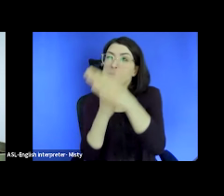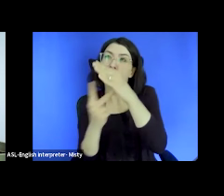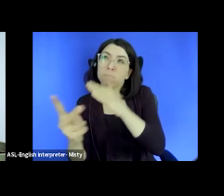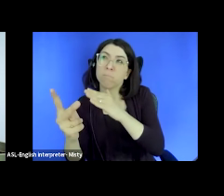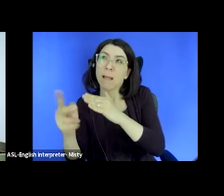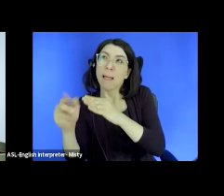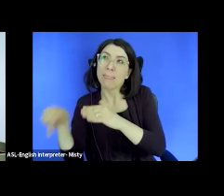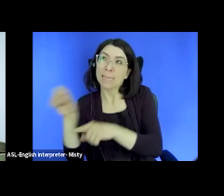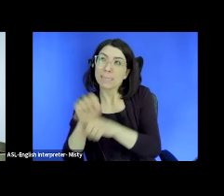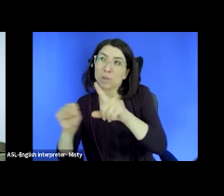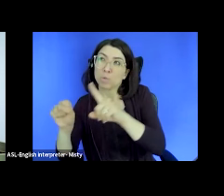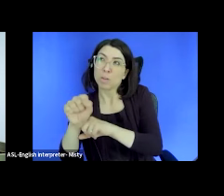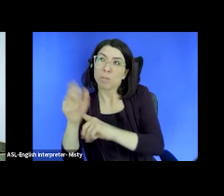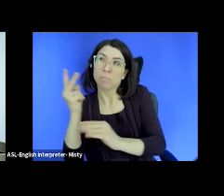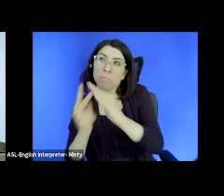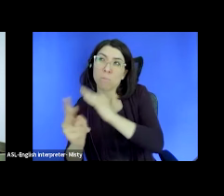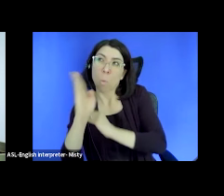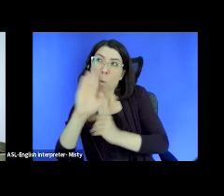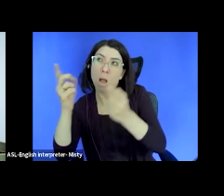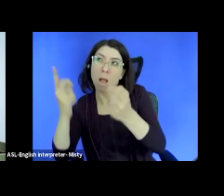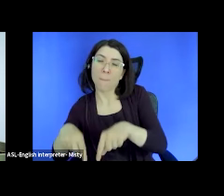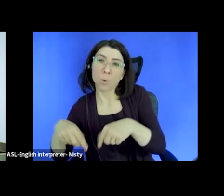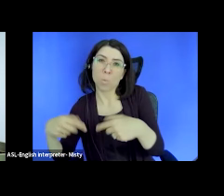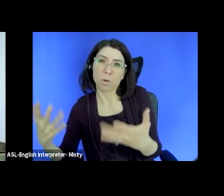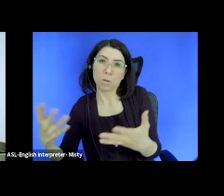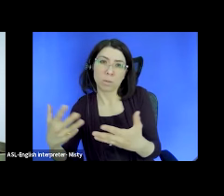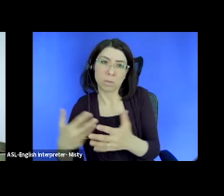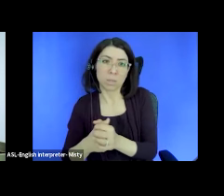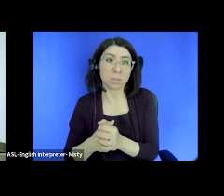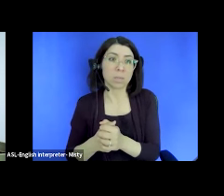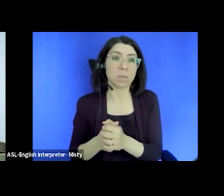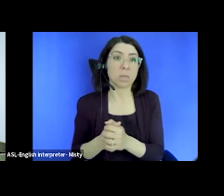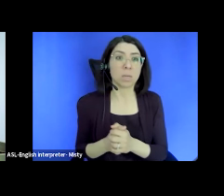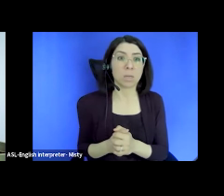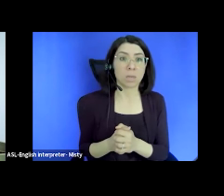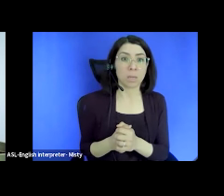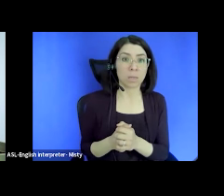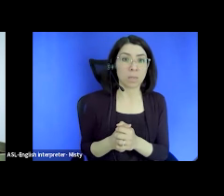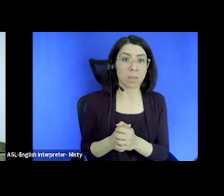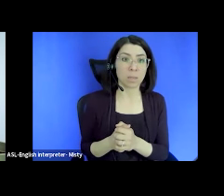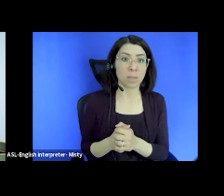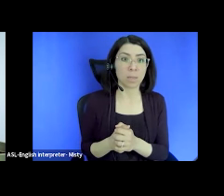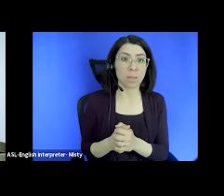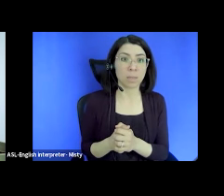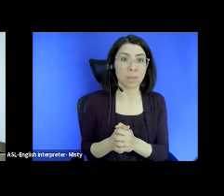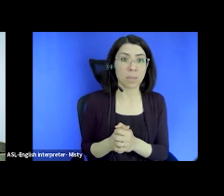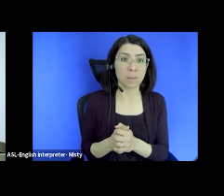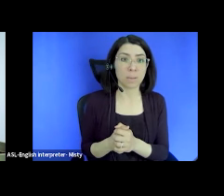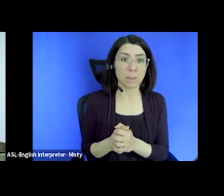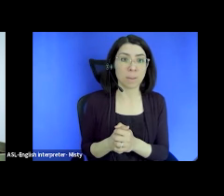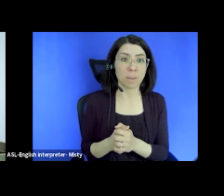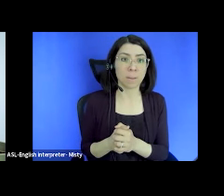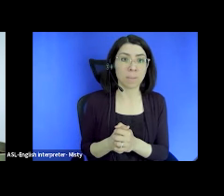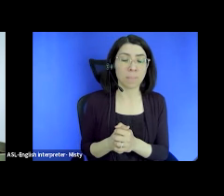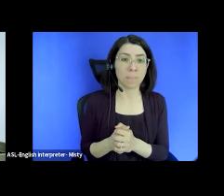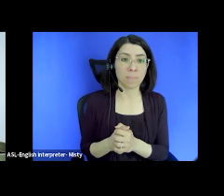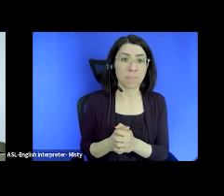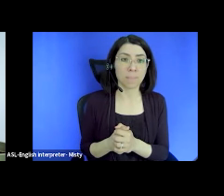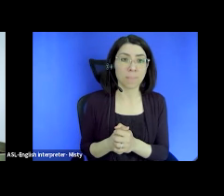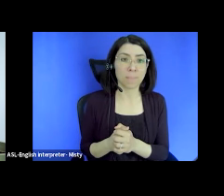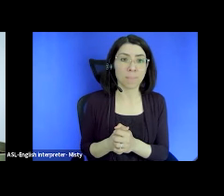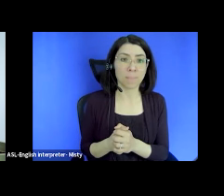if it's happened. It's an important step, as if you don't make it clear and how you will know as to how you